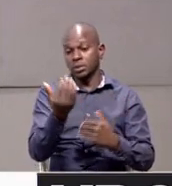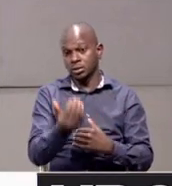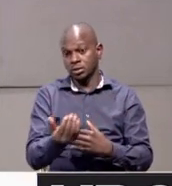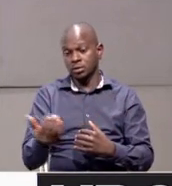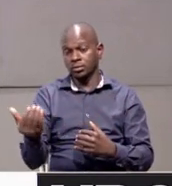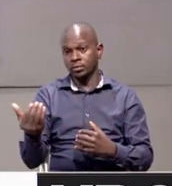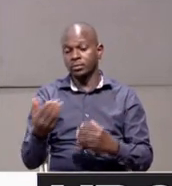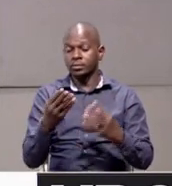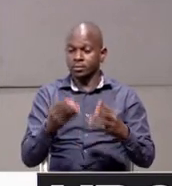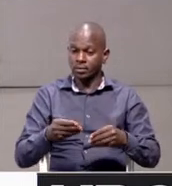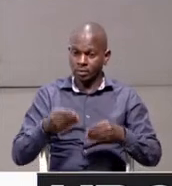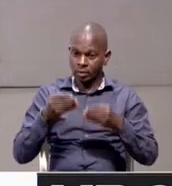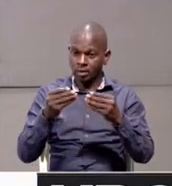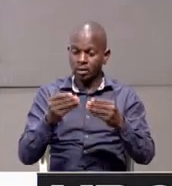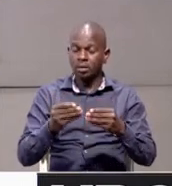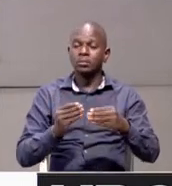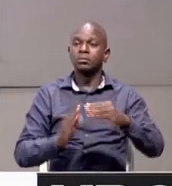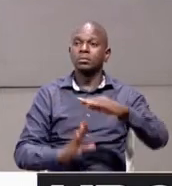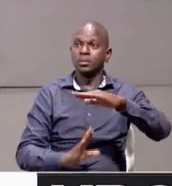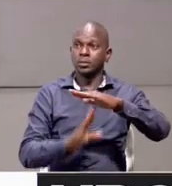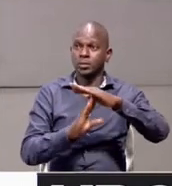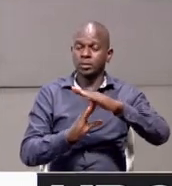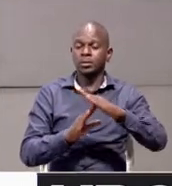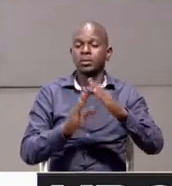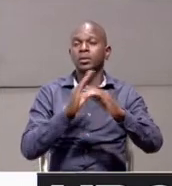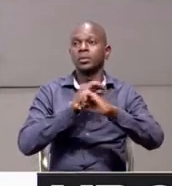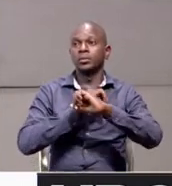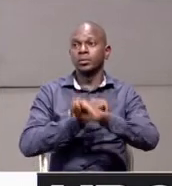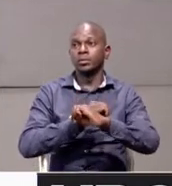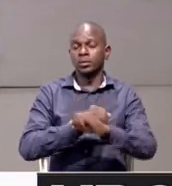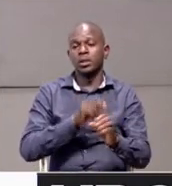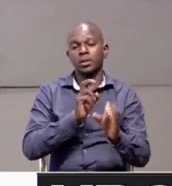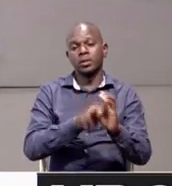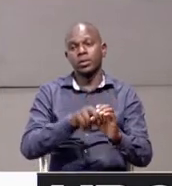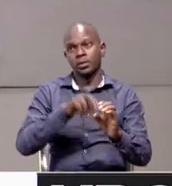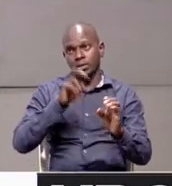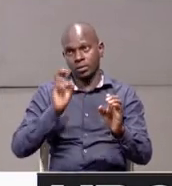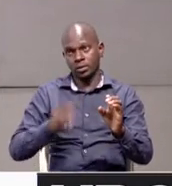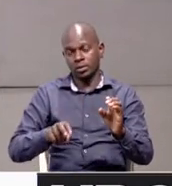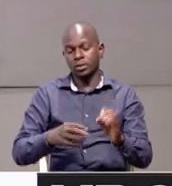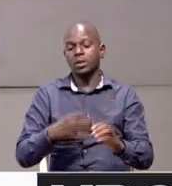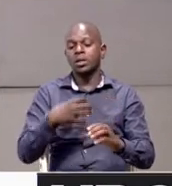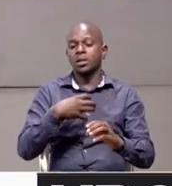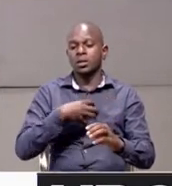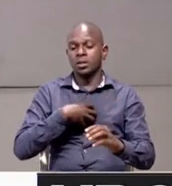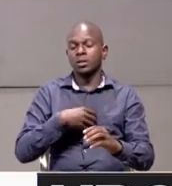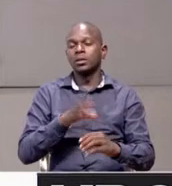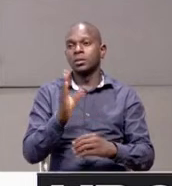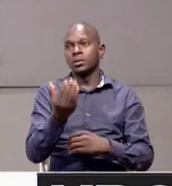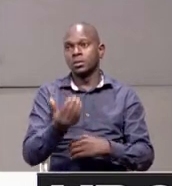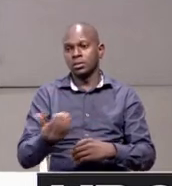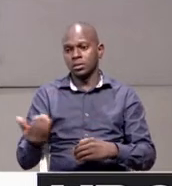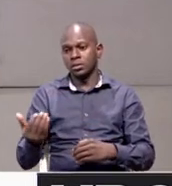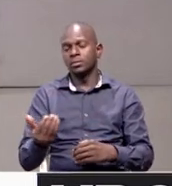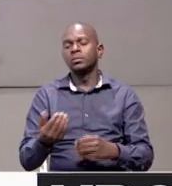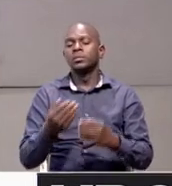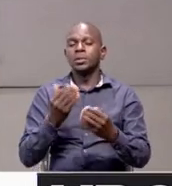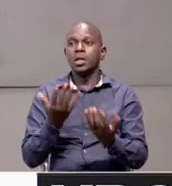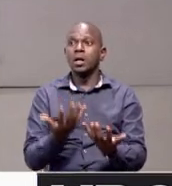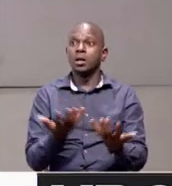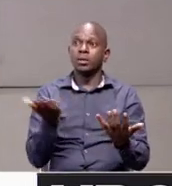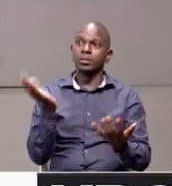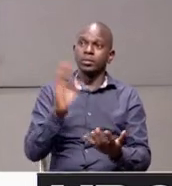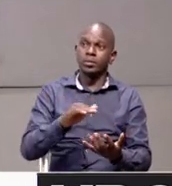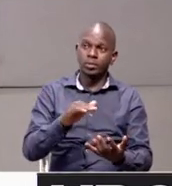children are given that maximum protection, withdrawn from child labor, so that they are